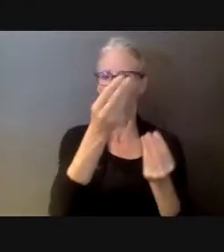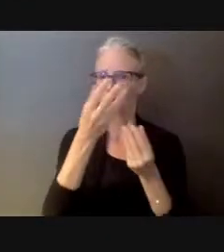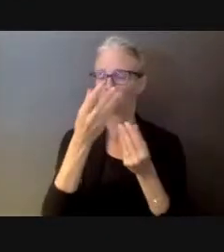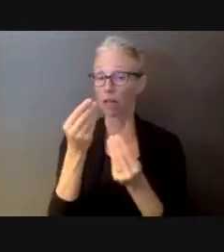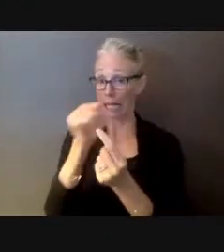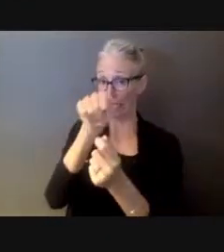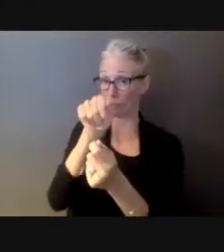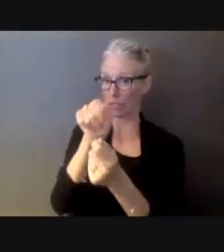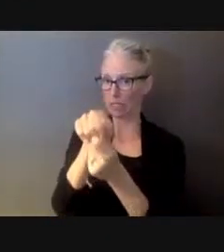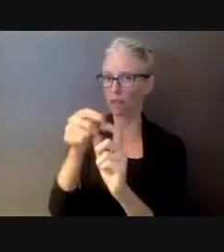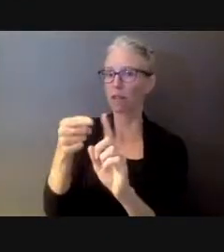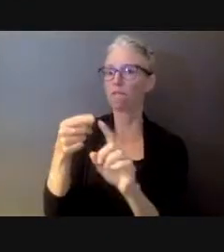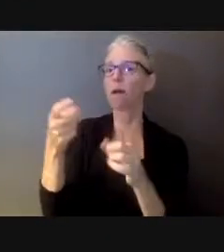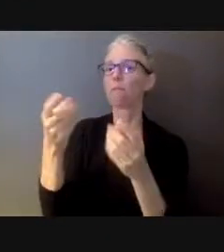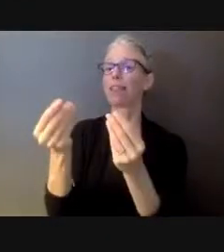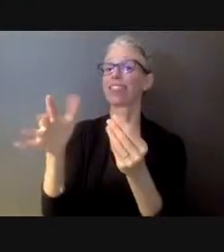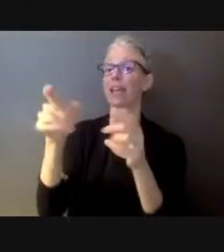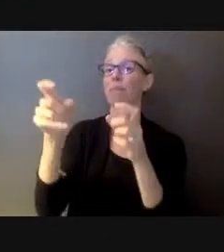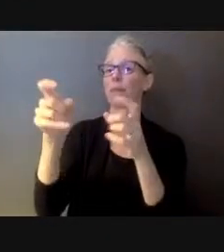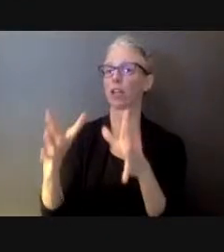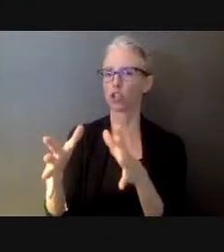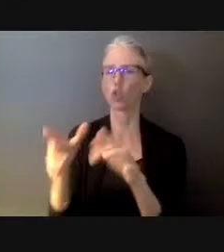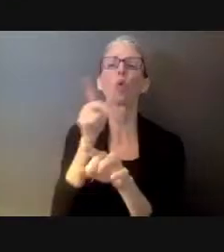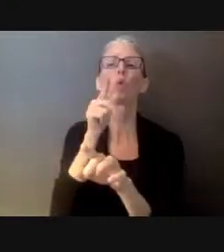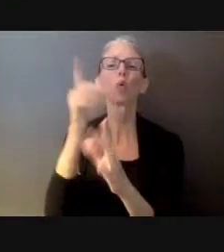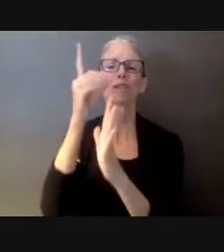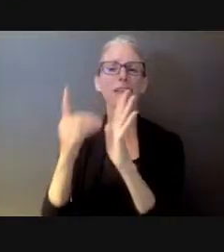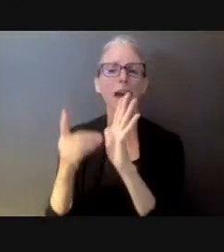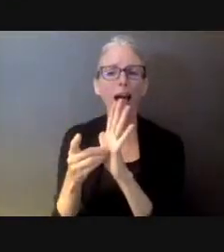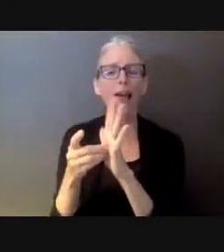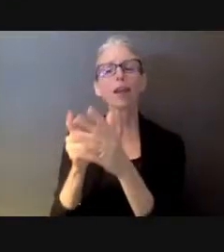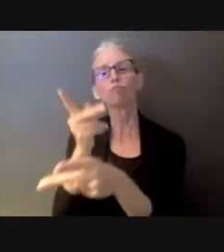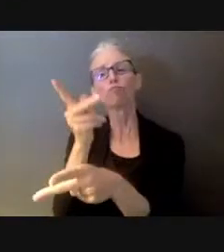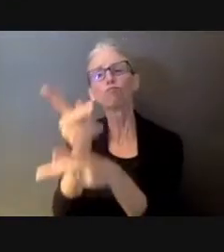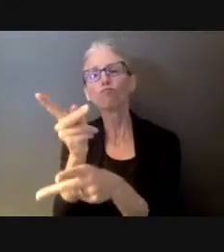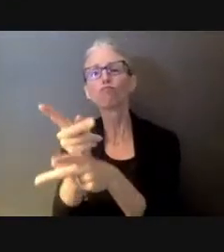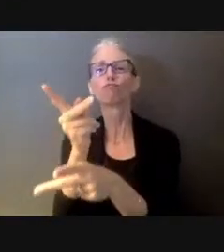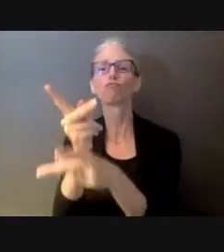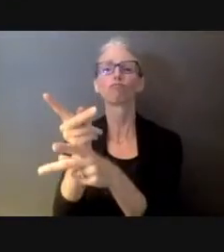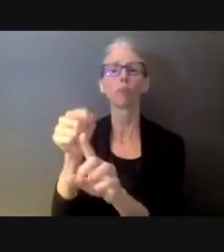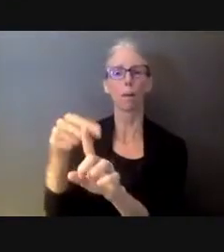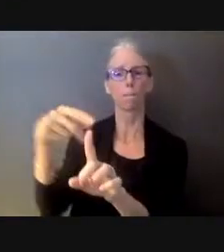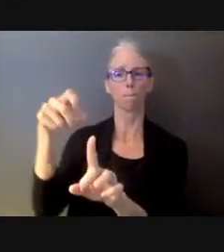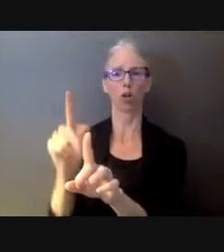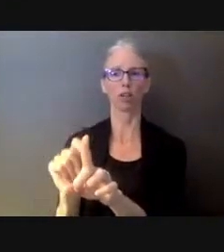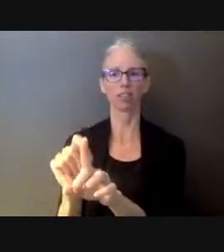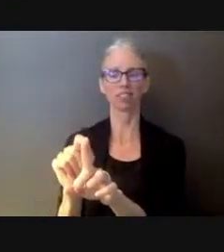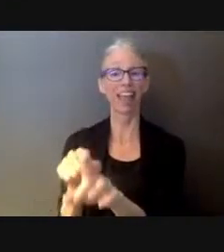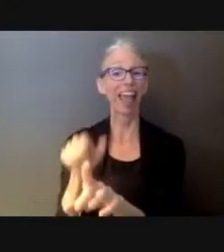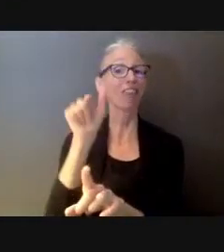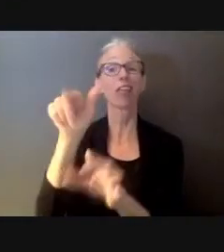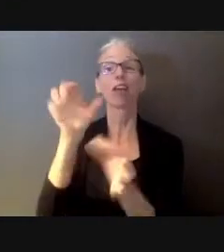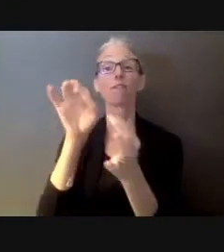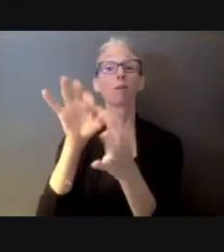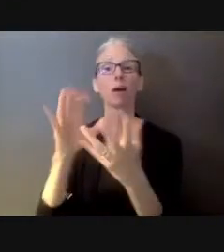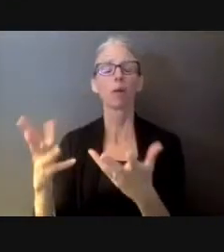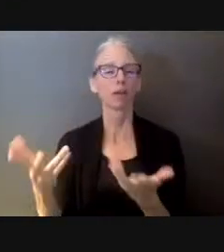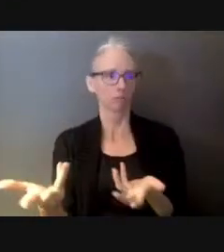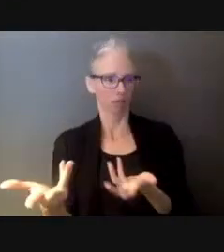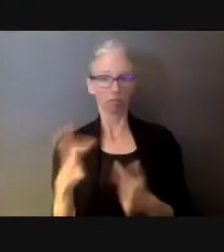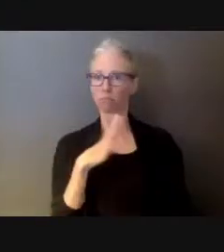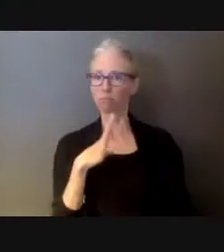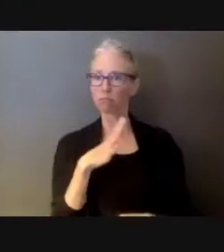maintaining parks in these spaces. And they said they wanted more information about practical solutions for making these spaces